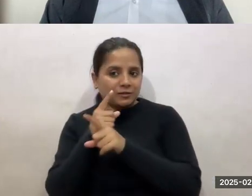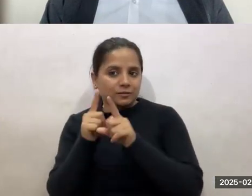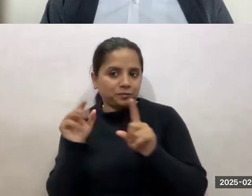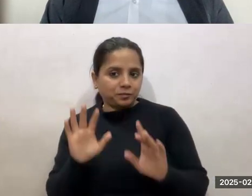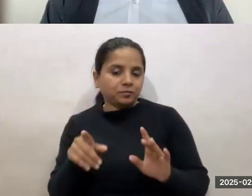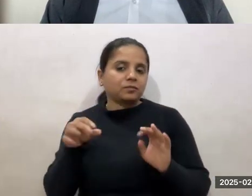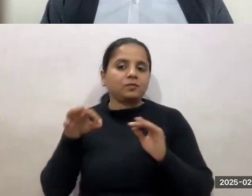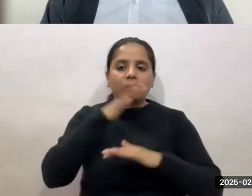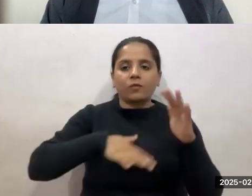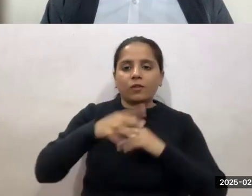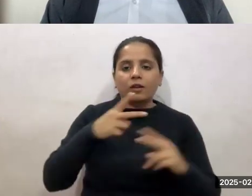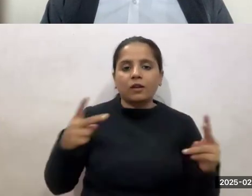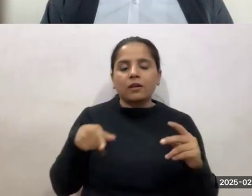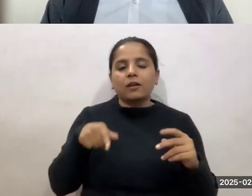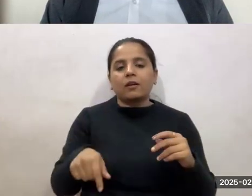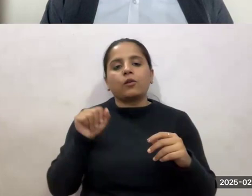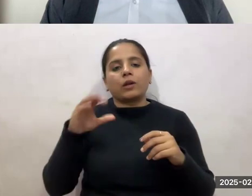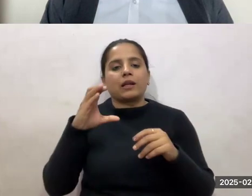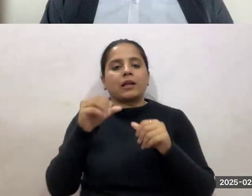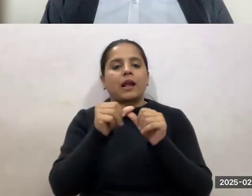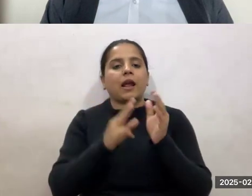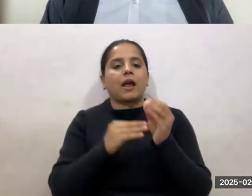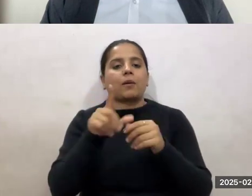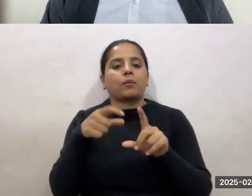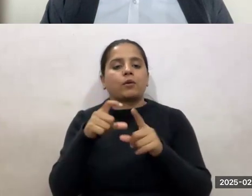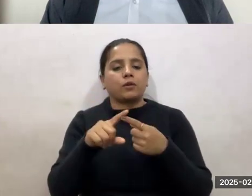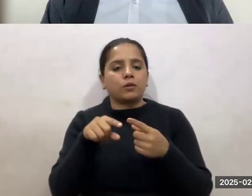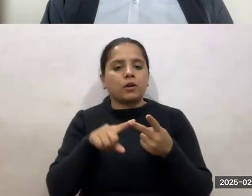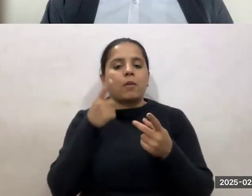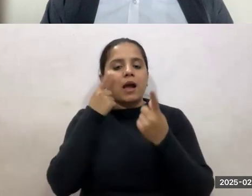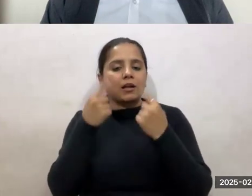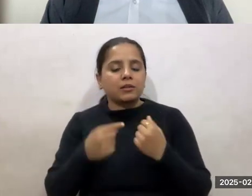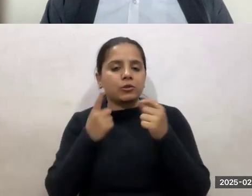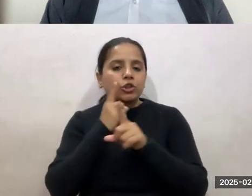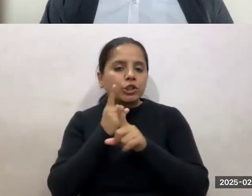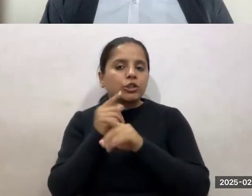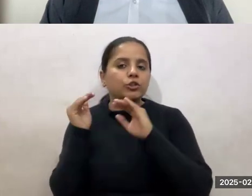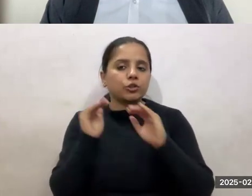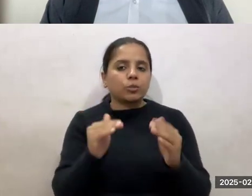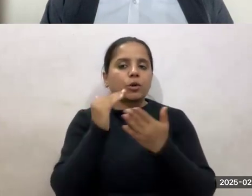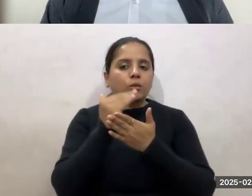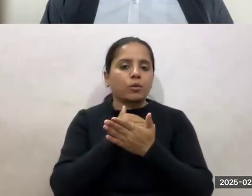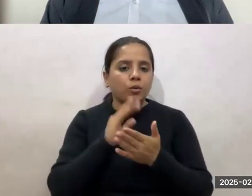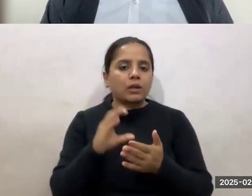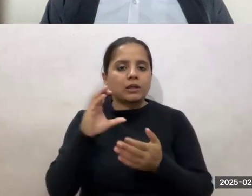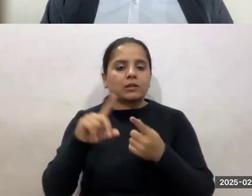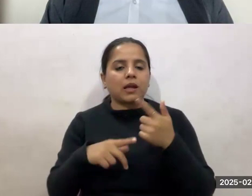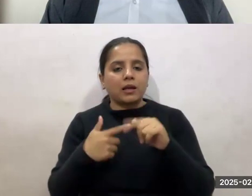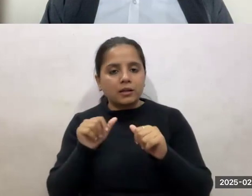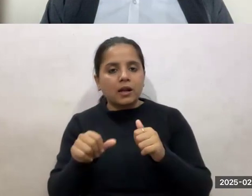through organizations such as Cambridge University Press and Assessment Teacher Support Programs, CENTA, and